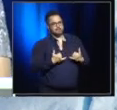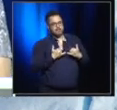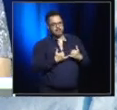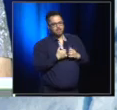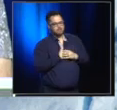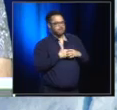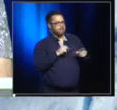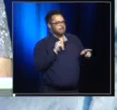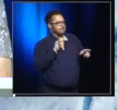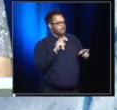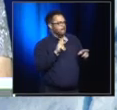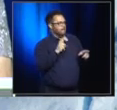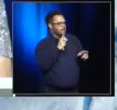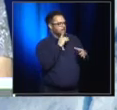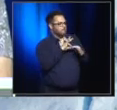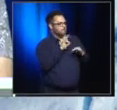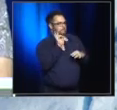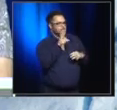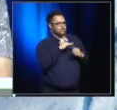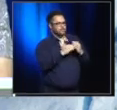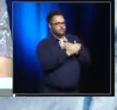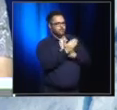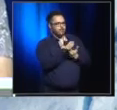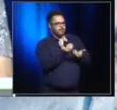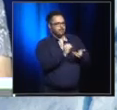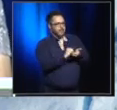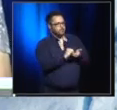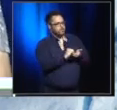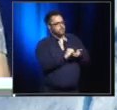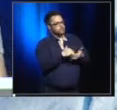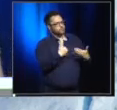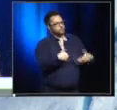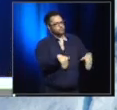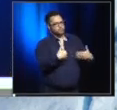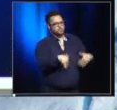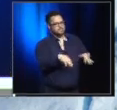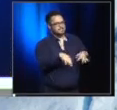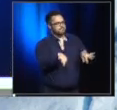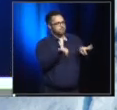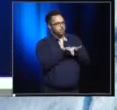this point this morning as well. Collaboration is super important. So if any of you